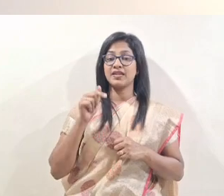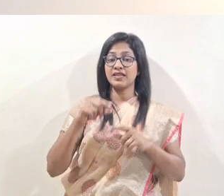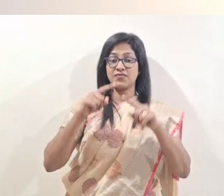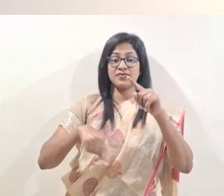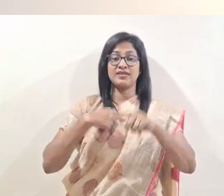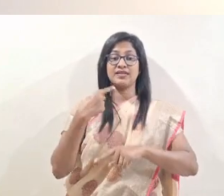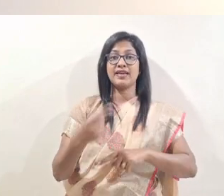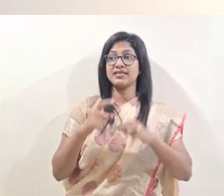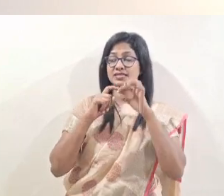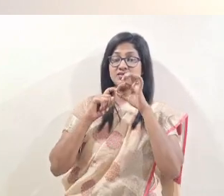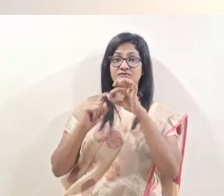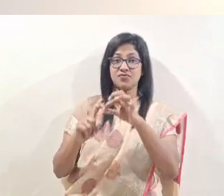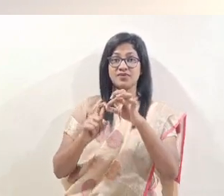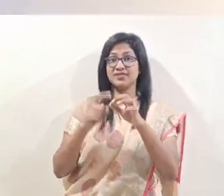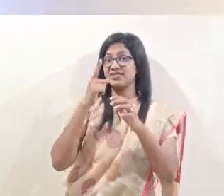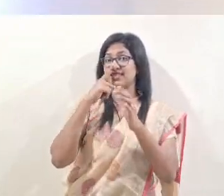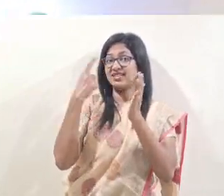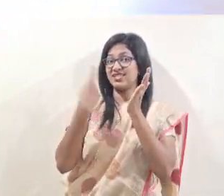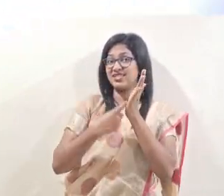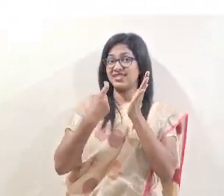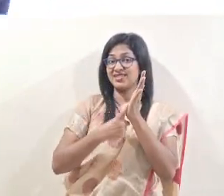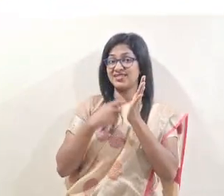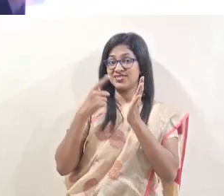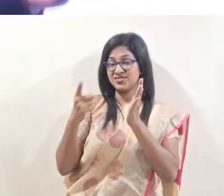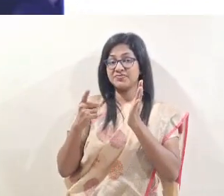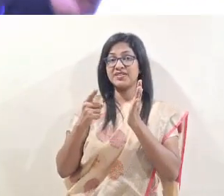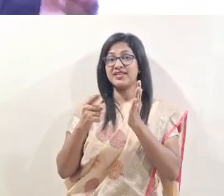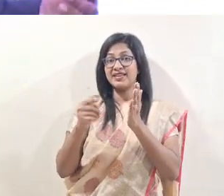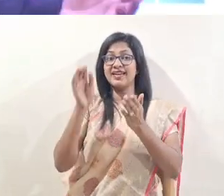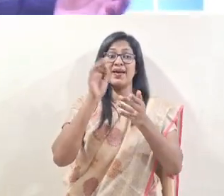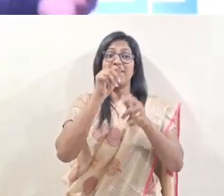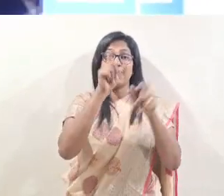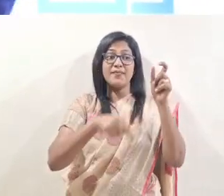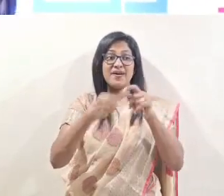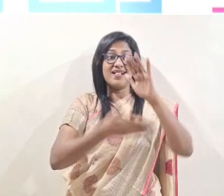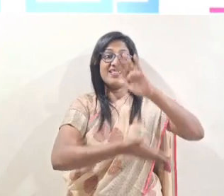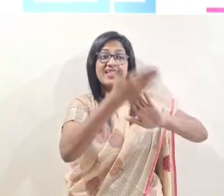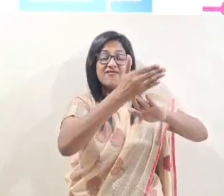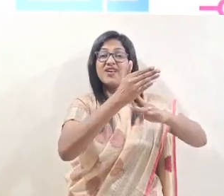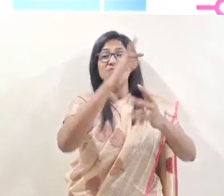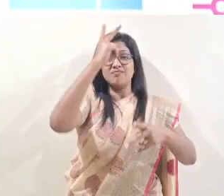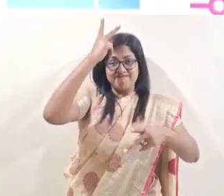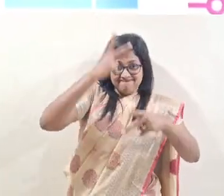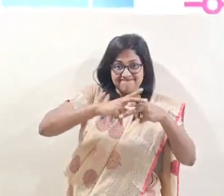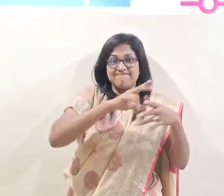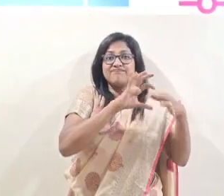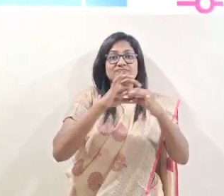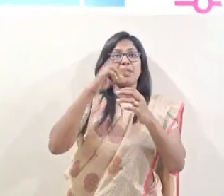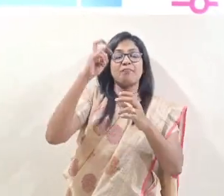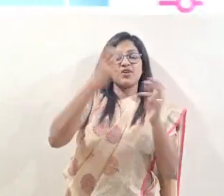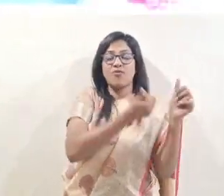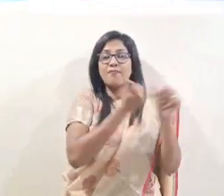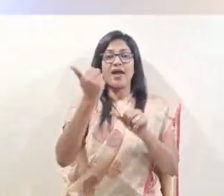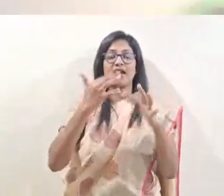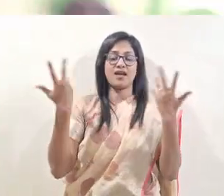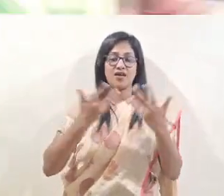Next question, Ms. Rashmi, how do we retain the passengers?